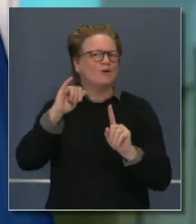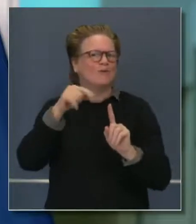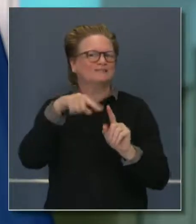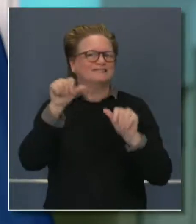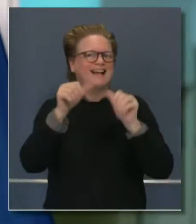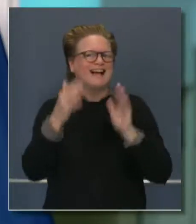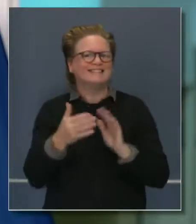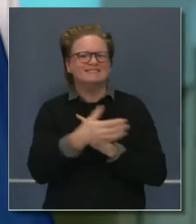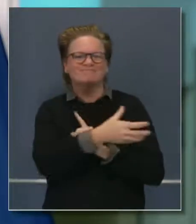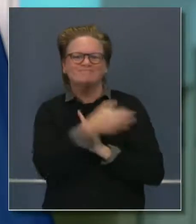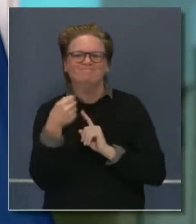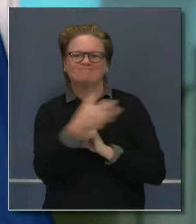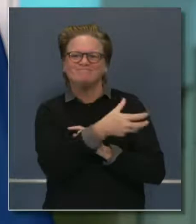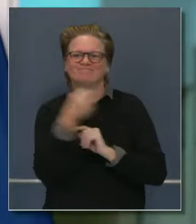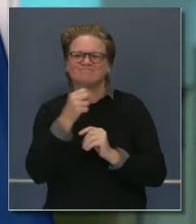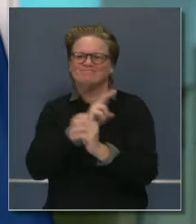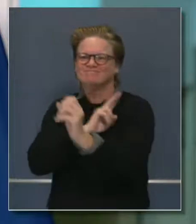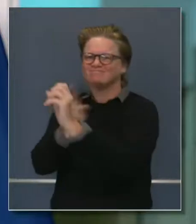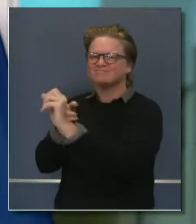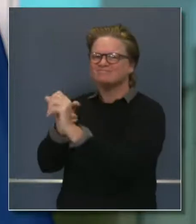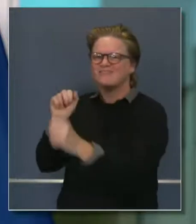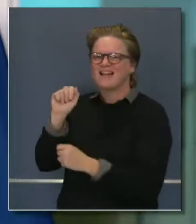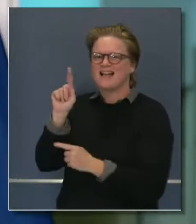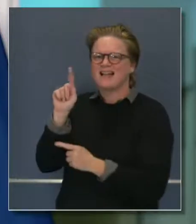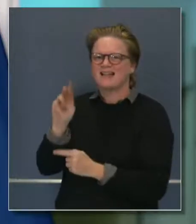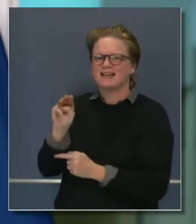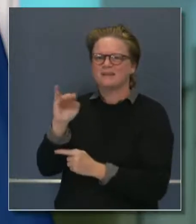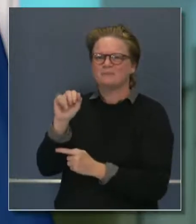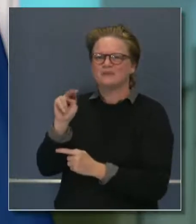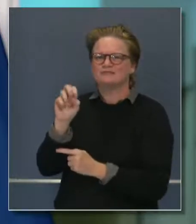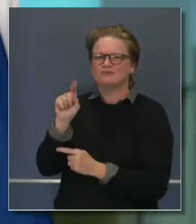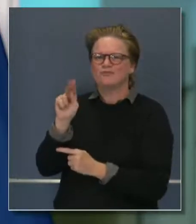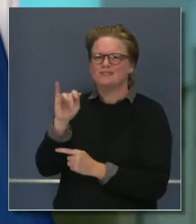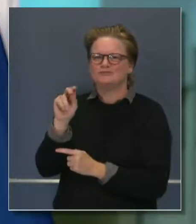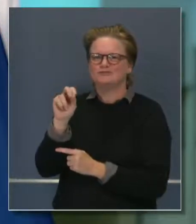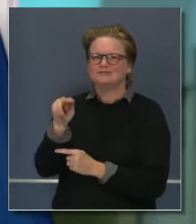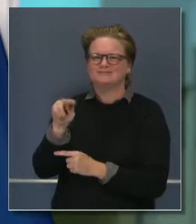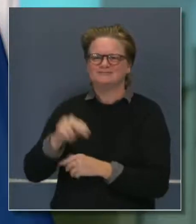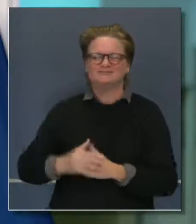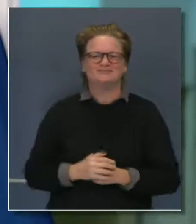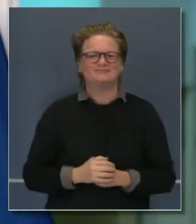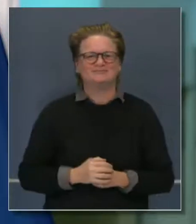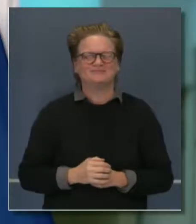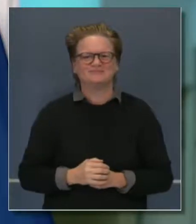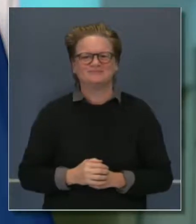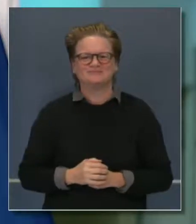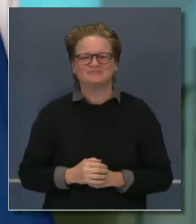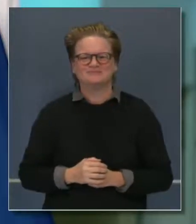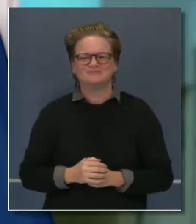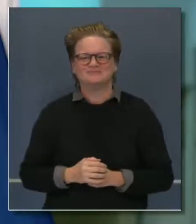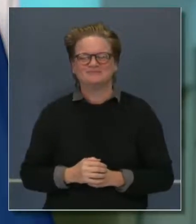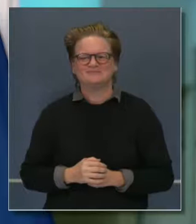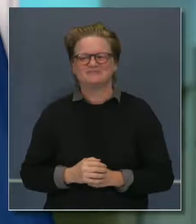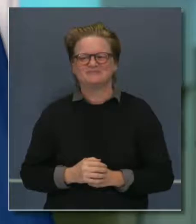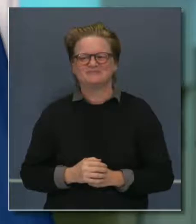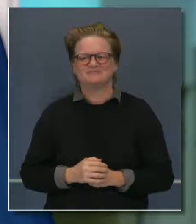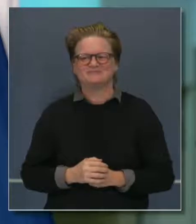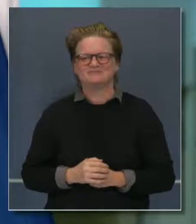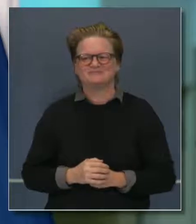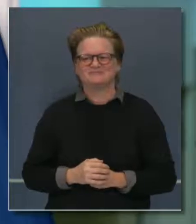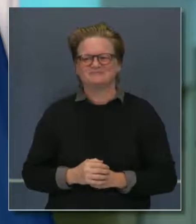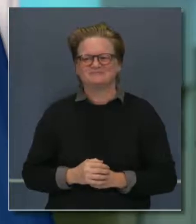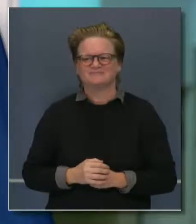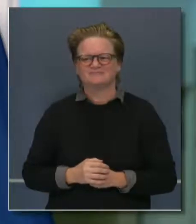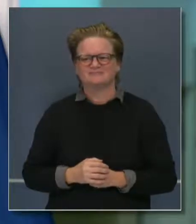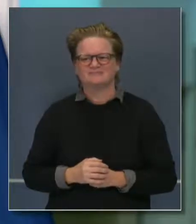new administration. Just to that point, you guys have highlighted a number of our key staff. 1 or 2